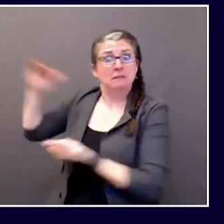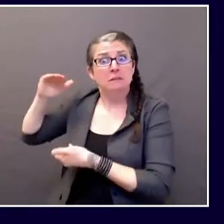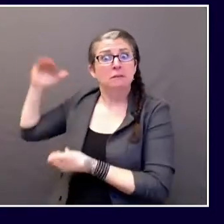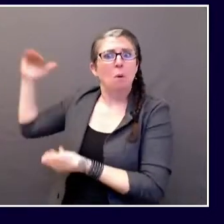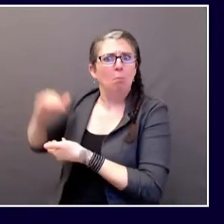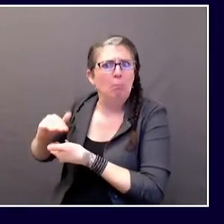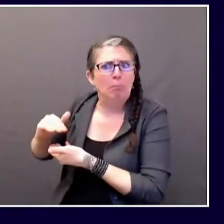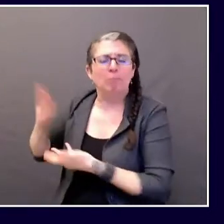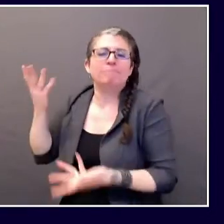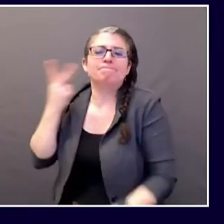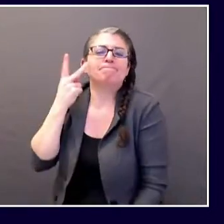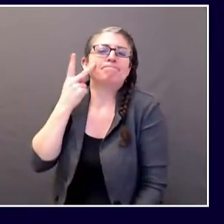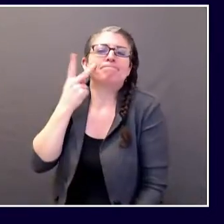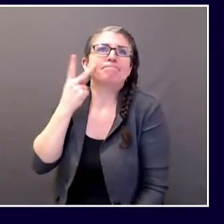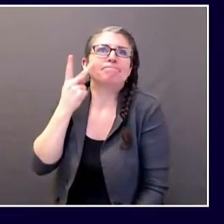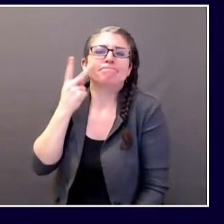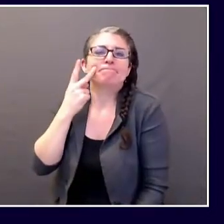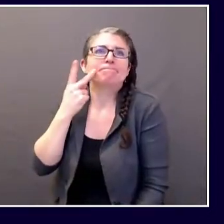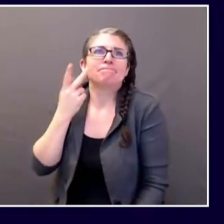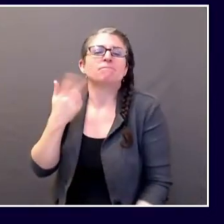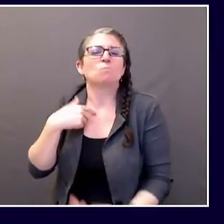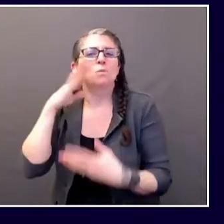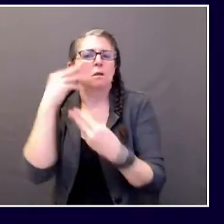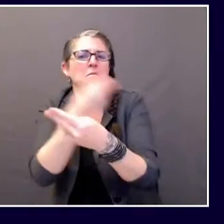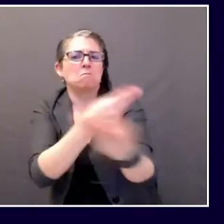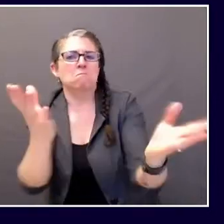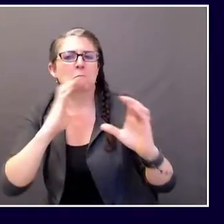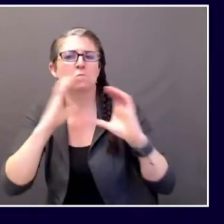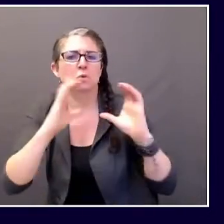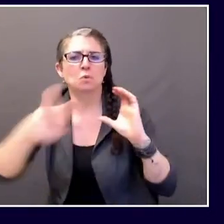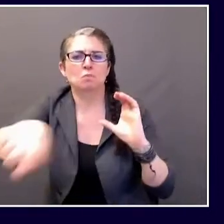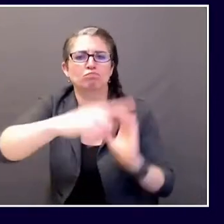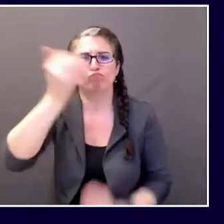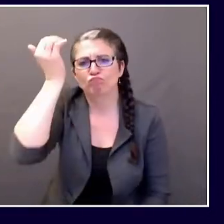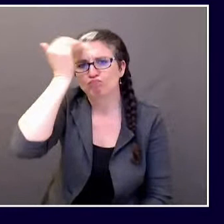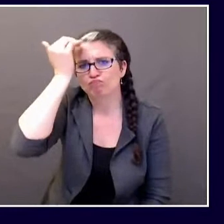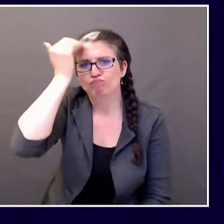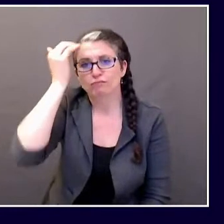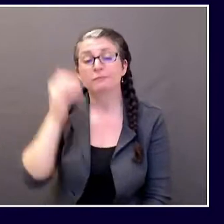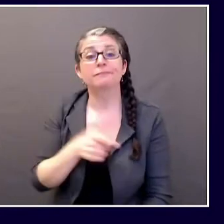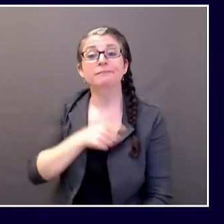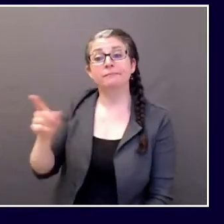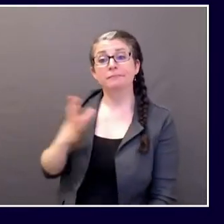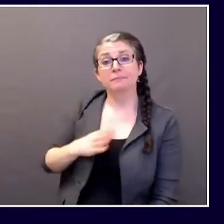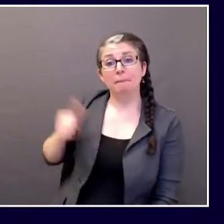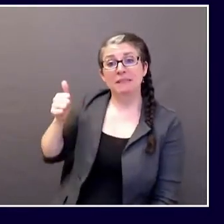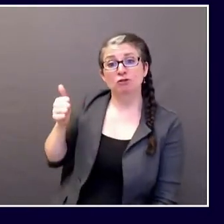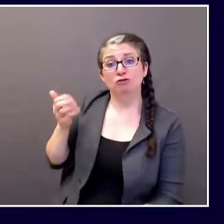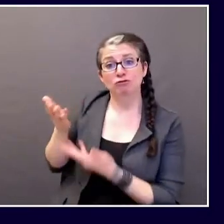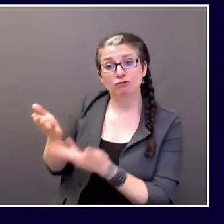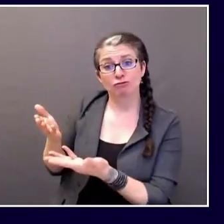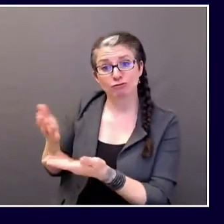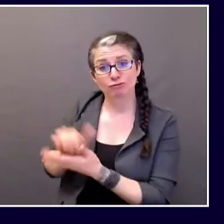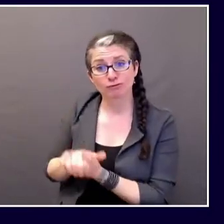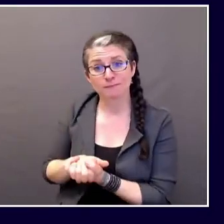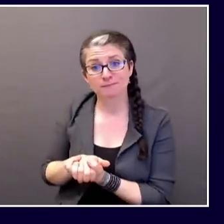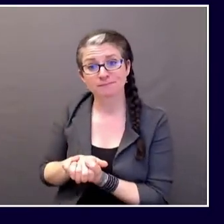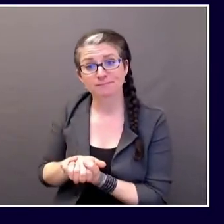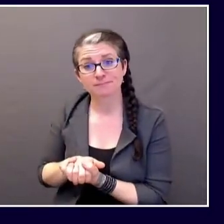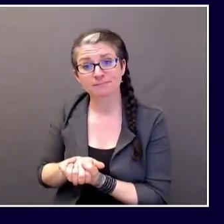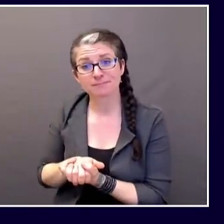we learn more from our federal partners. And with that, I'd like to turn things over to Commissioner Lambrew. Thank you, Director